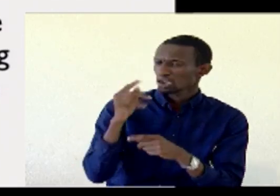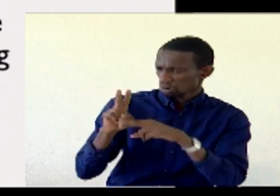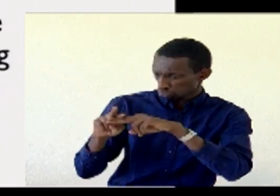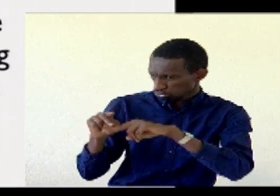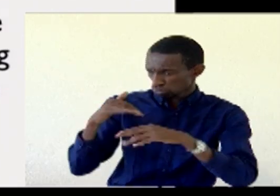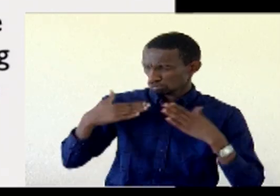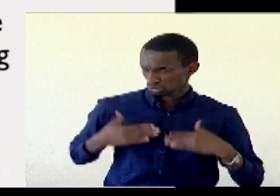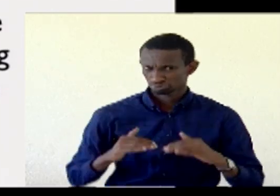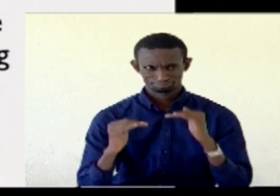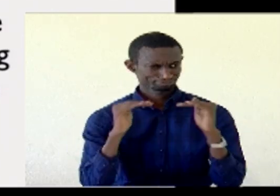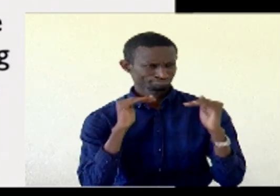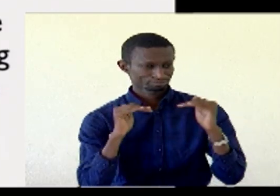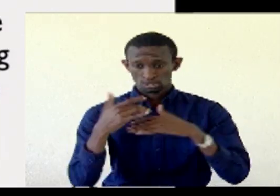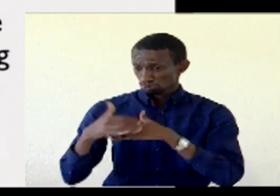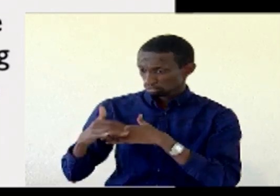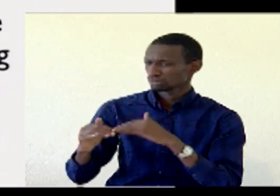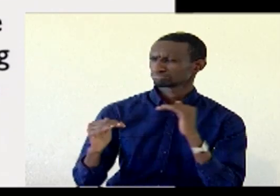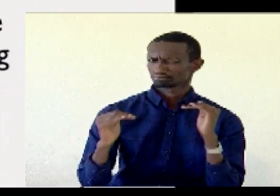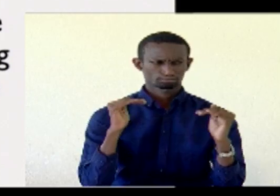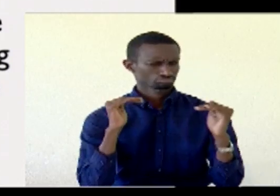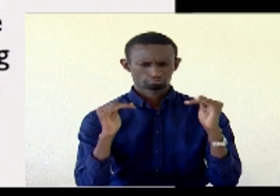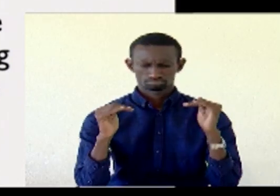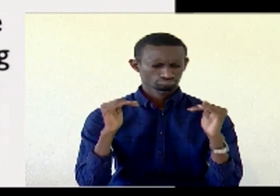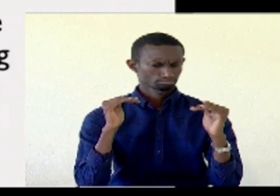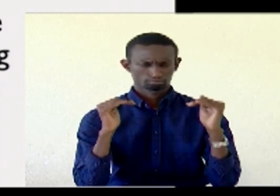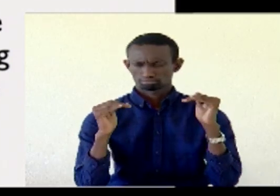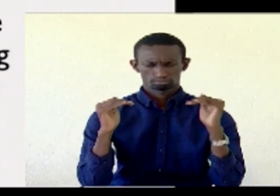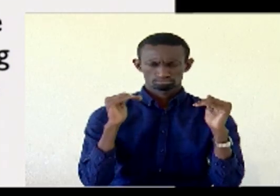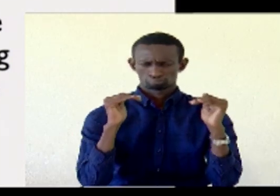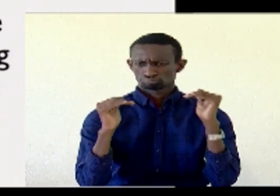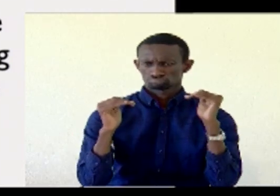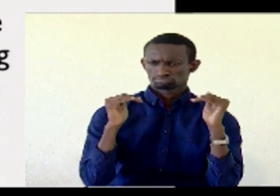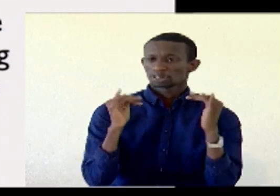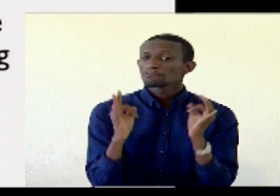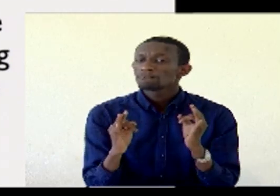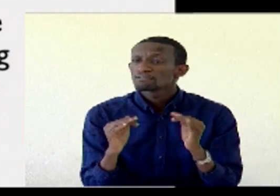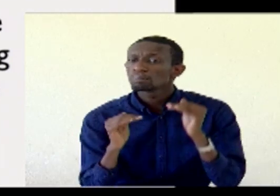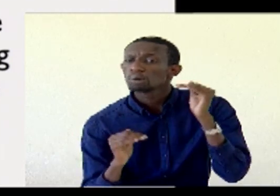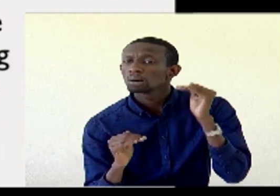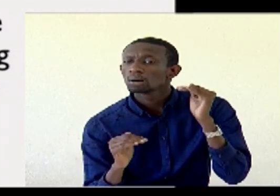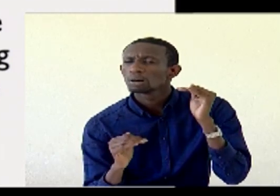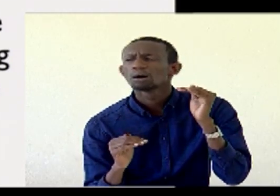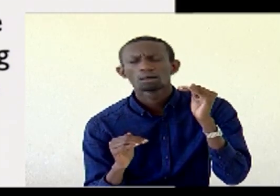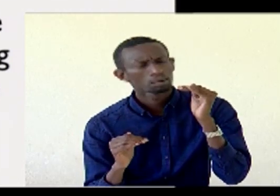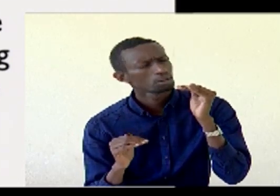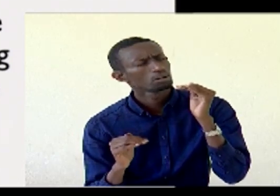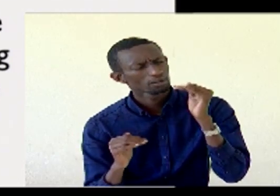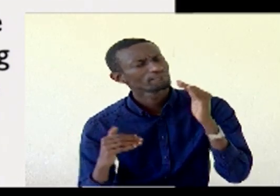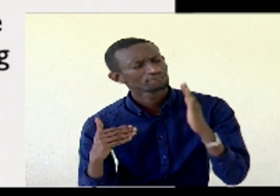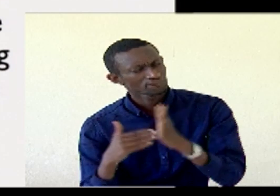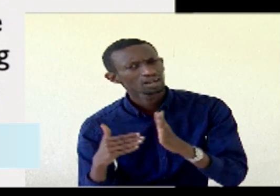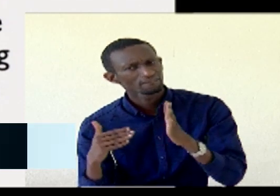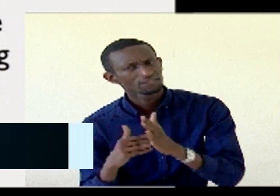body. In the blood, these substances have to be balanced. If they are not balanced, they can affect the